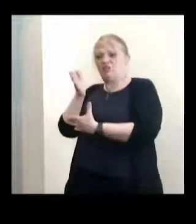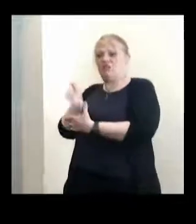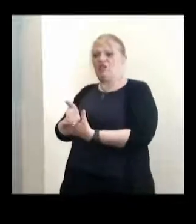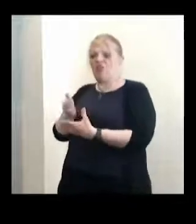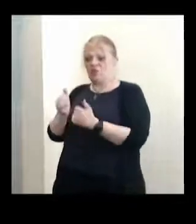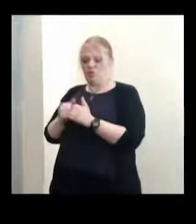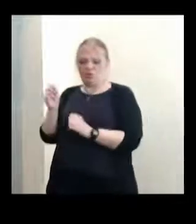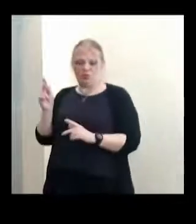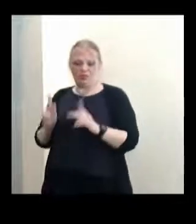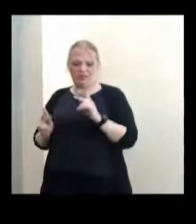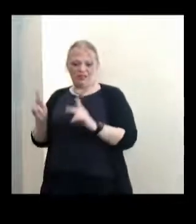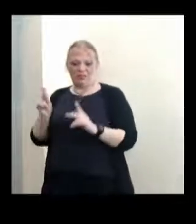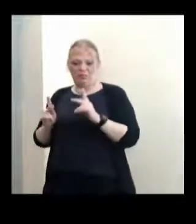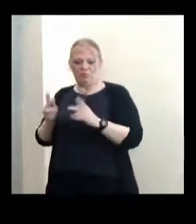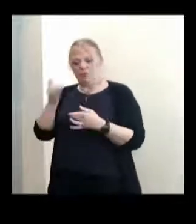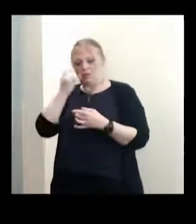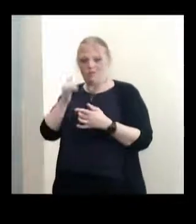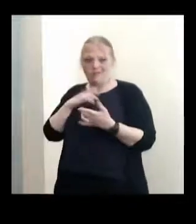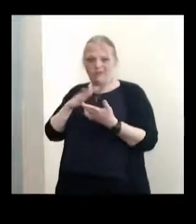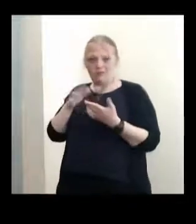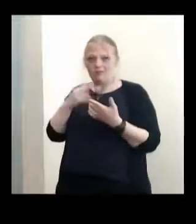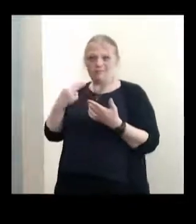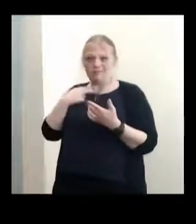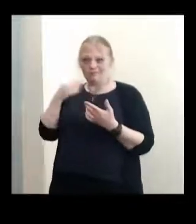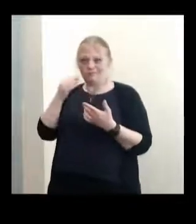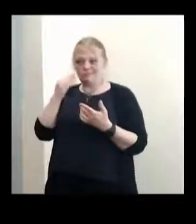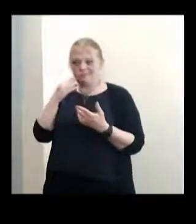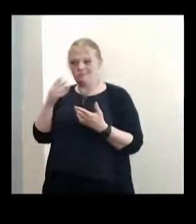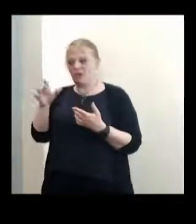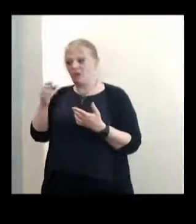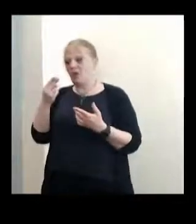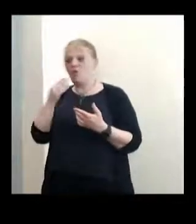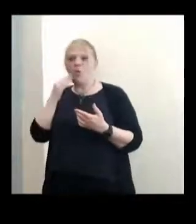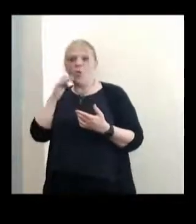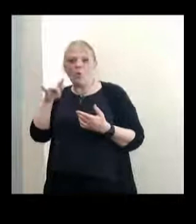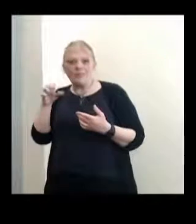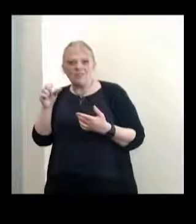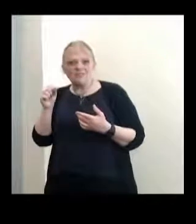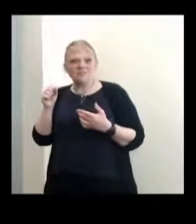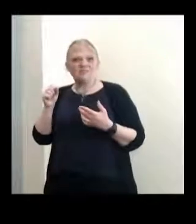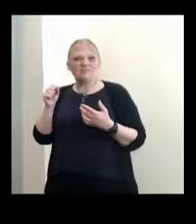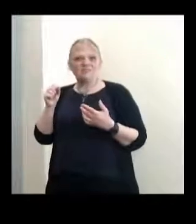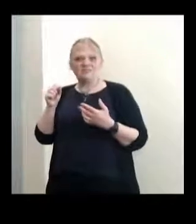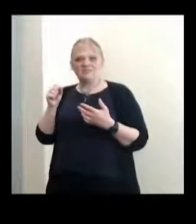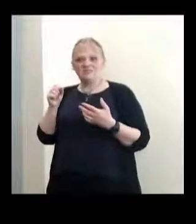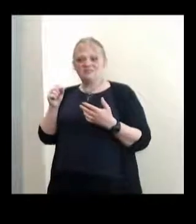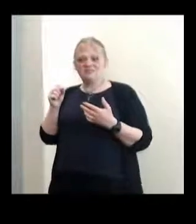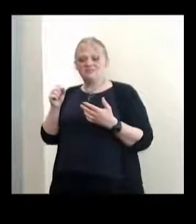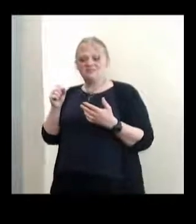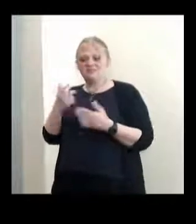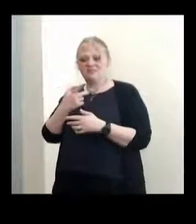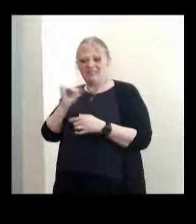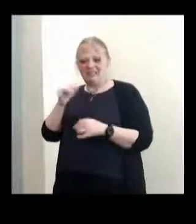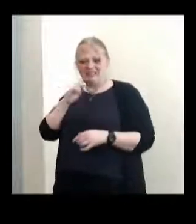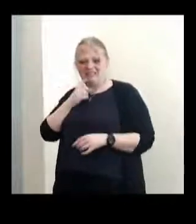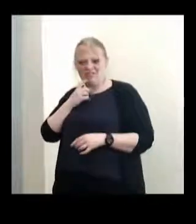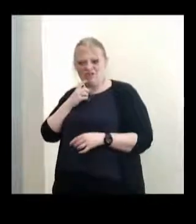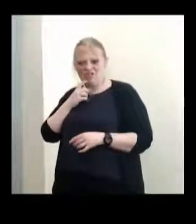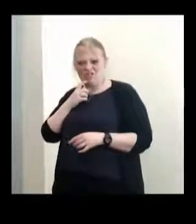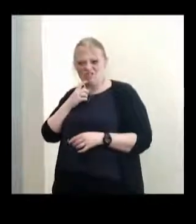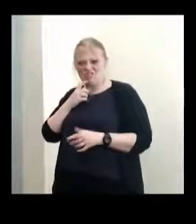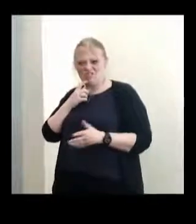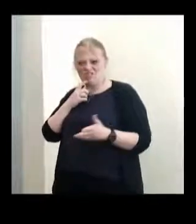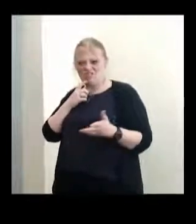people who are confined to their homes vaccinated, getting the homeless vaccinated? Is this a serious segment of